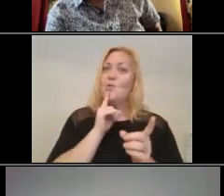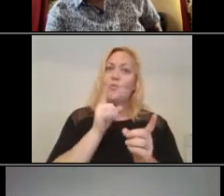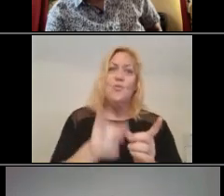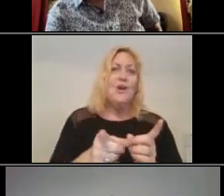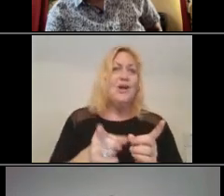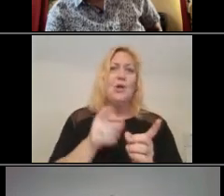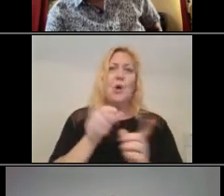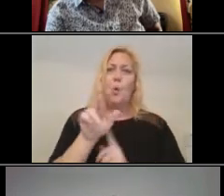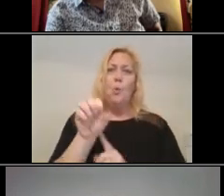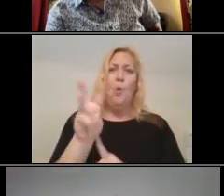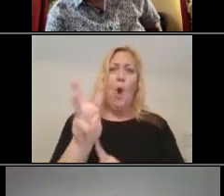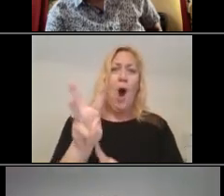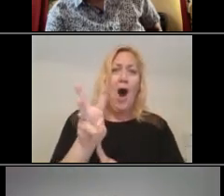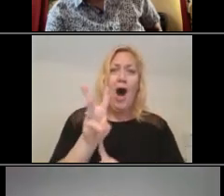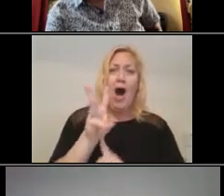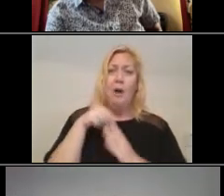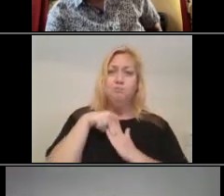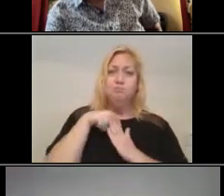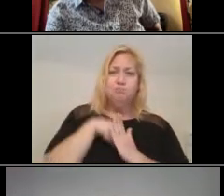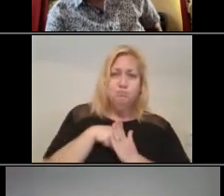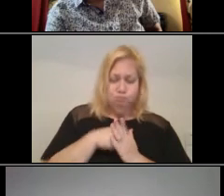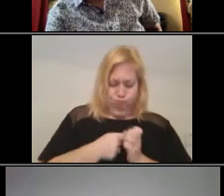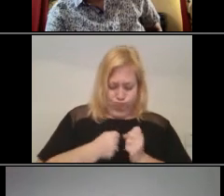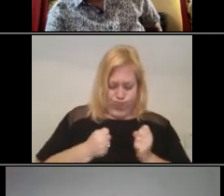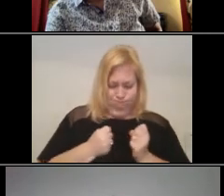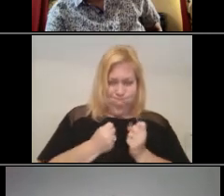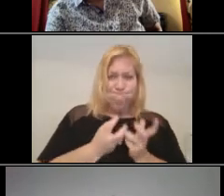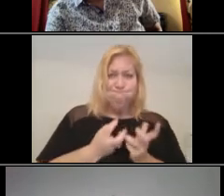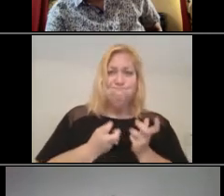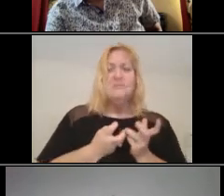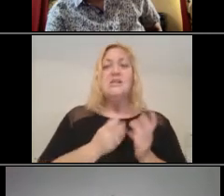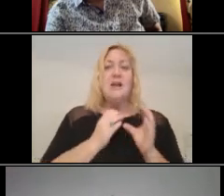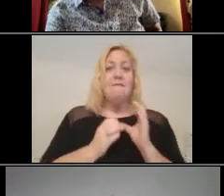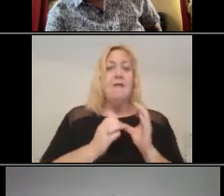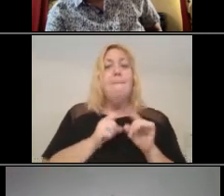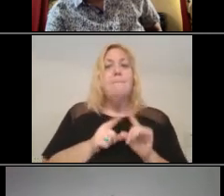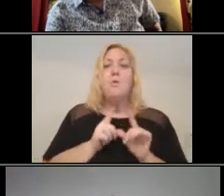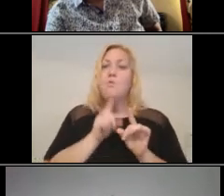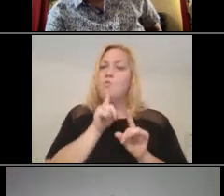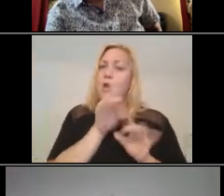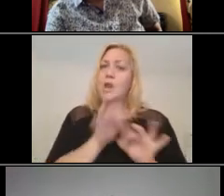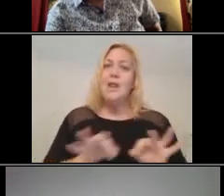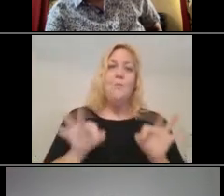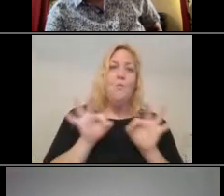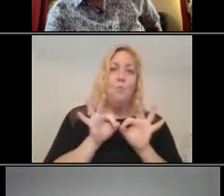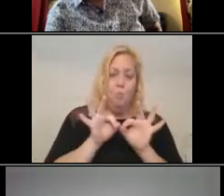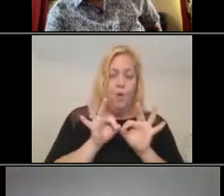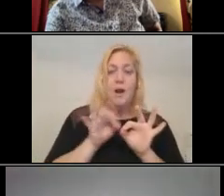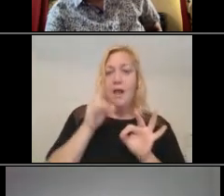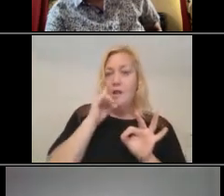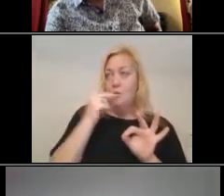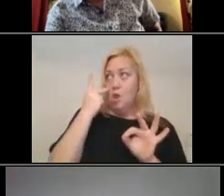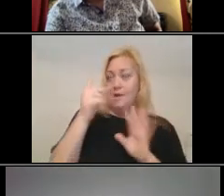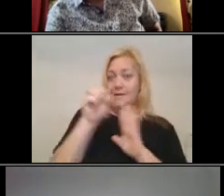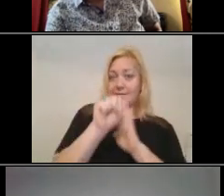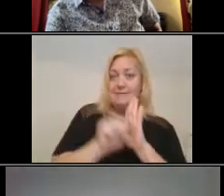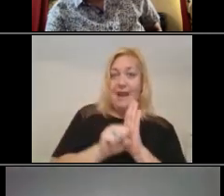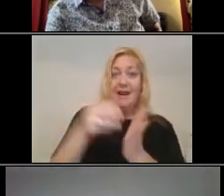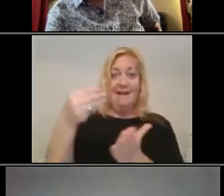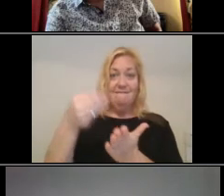be raw, but they're going to be really important. And I think as we're looking at state and federal funding with